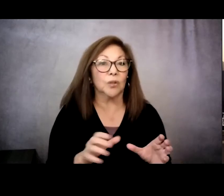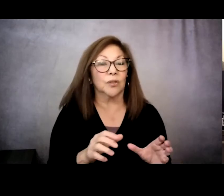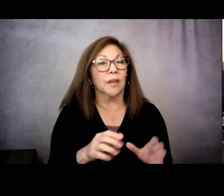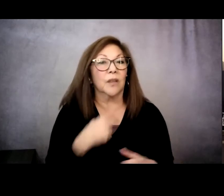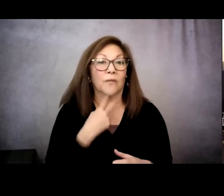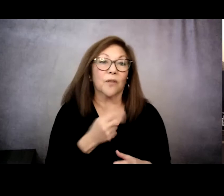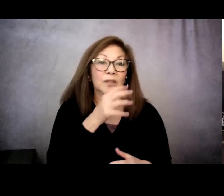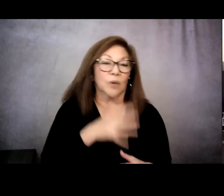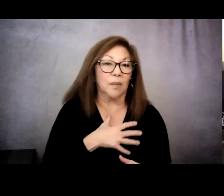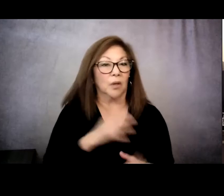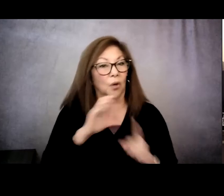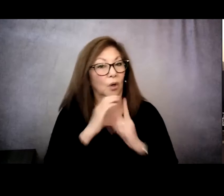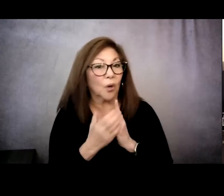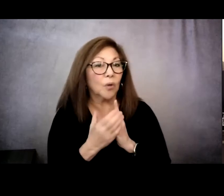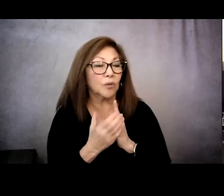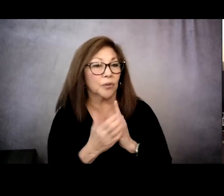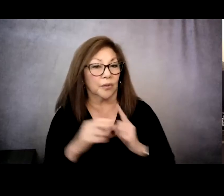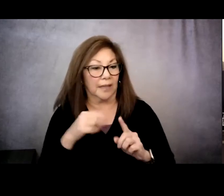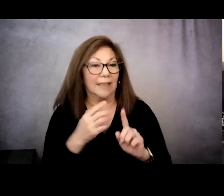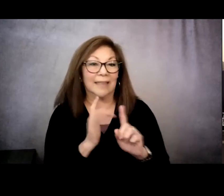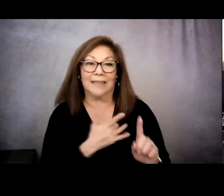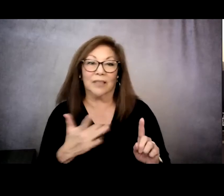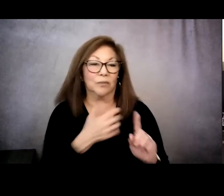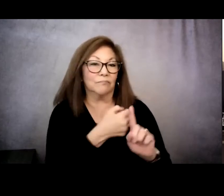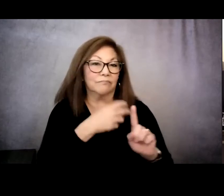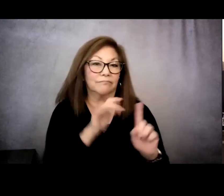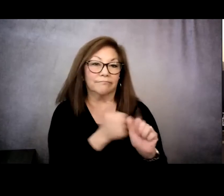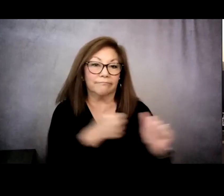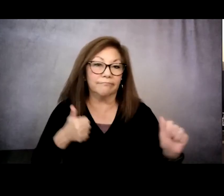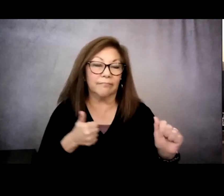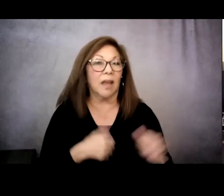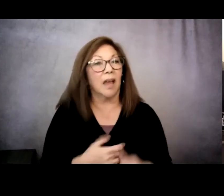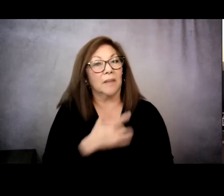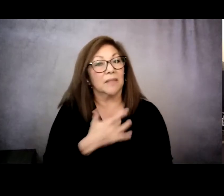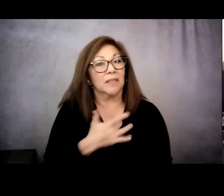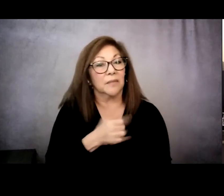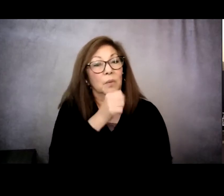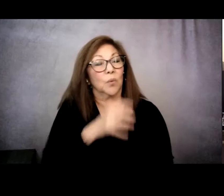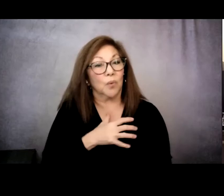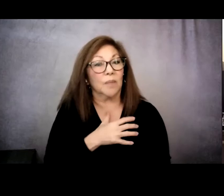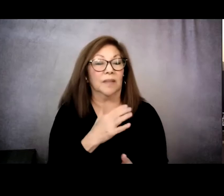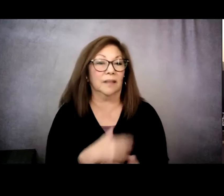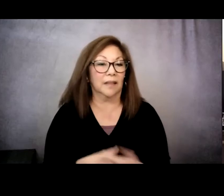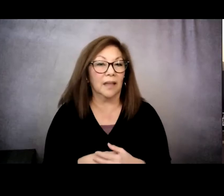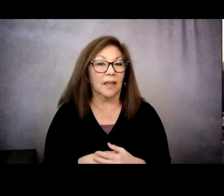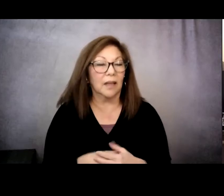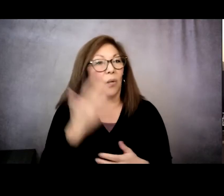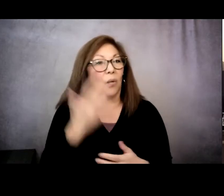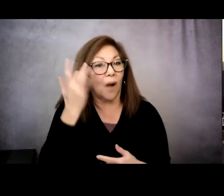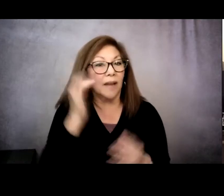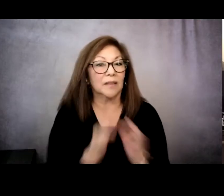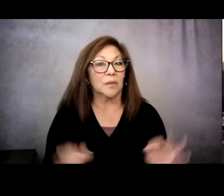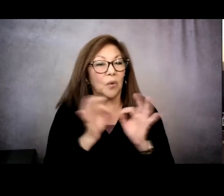our cultural attention skews away from. I'm sensitive to the limits of this very hand, which is why I feel it is crucial to